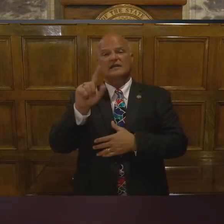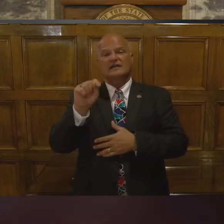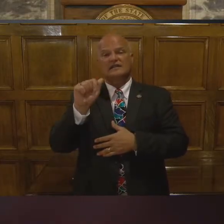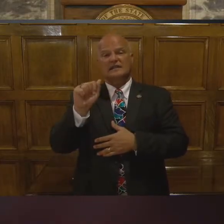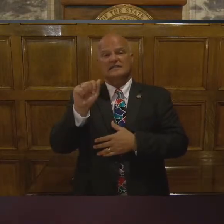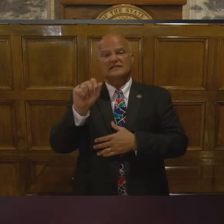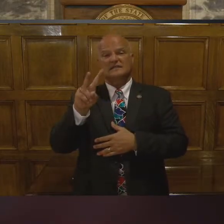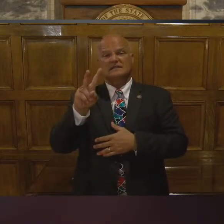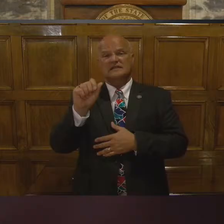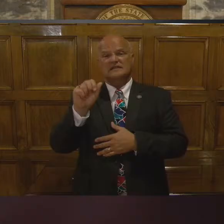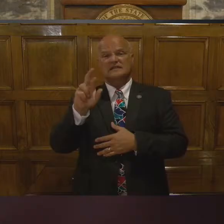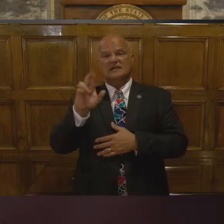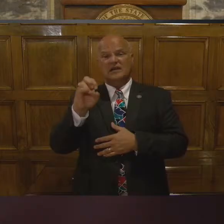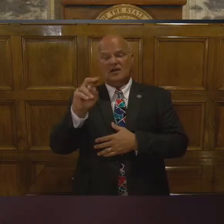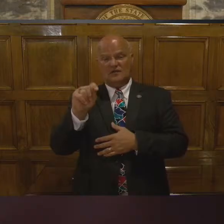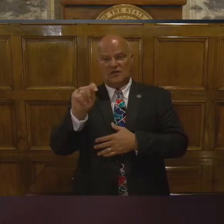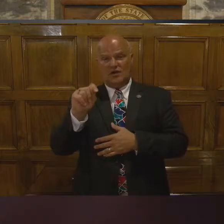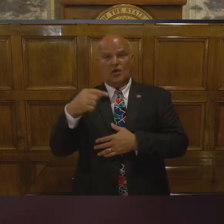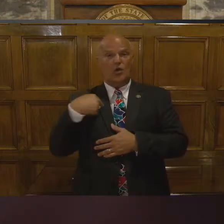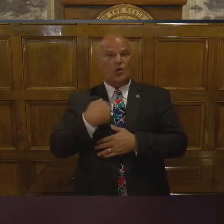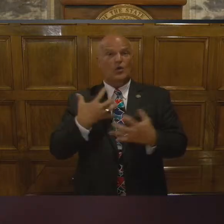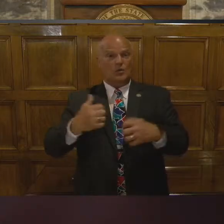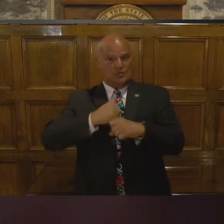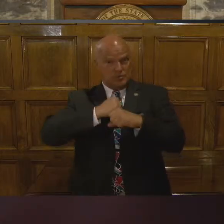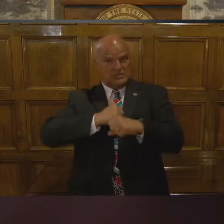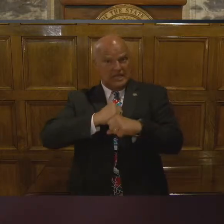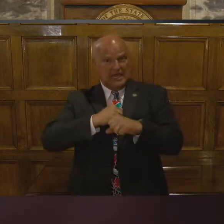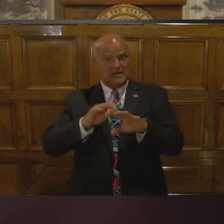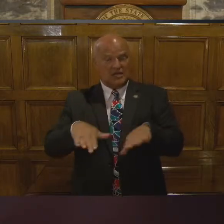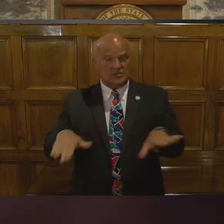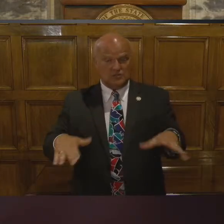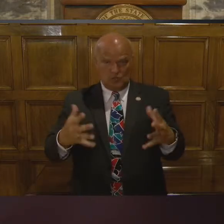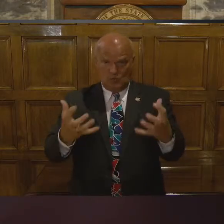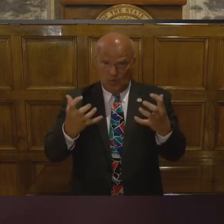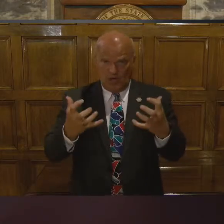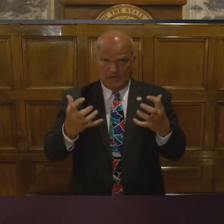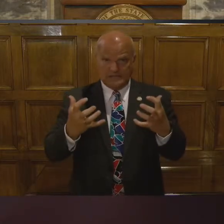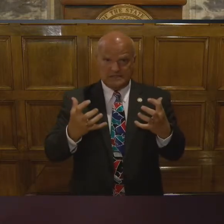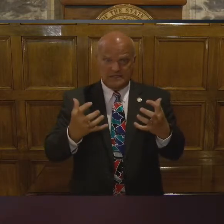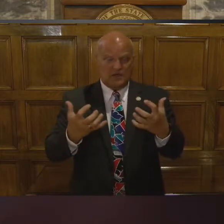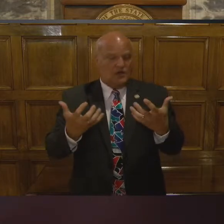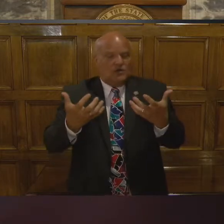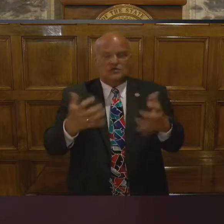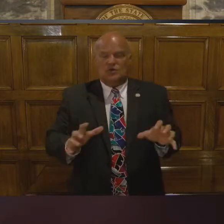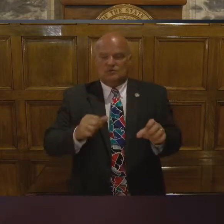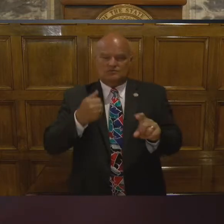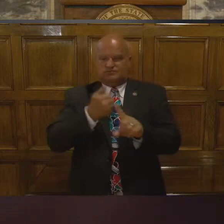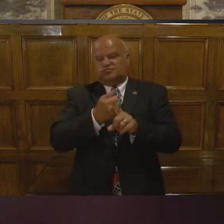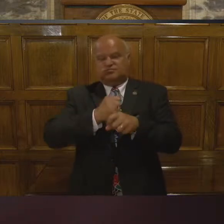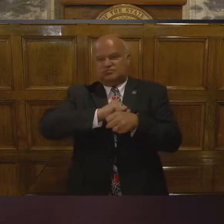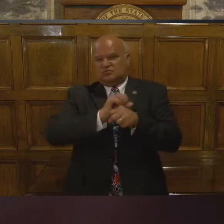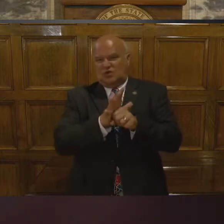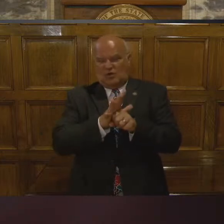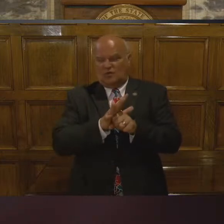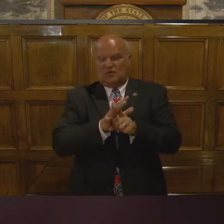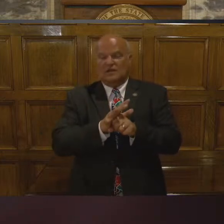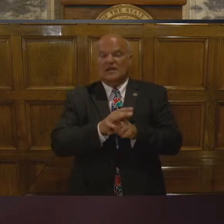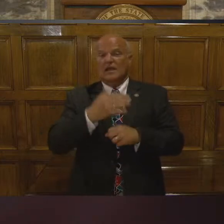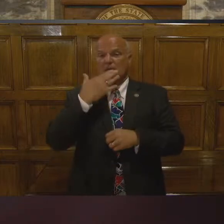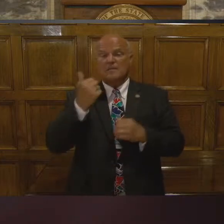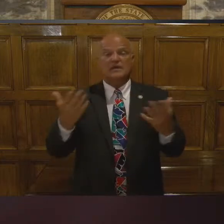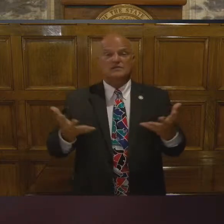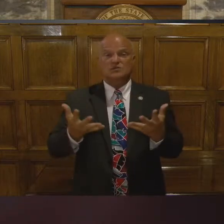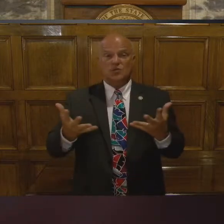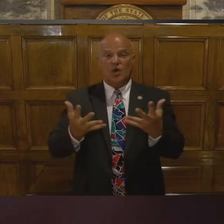variant. And of course, we want to protect our children from being infected with it. And the best way to do that is